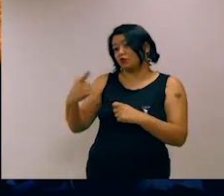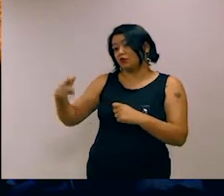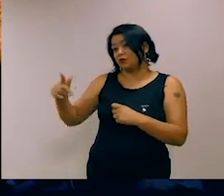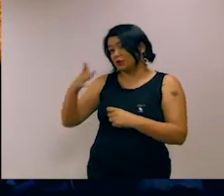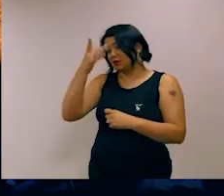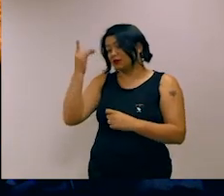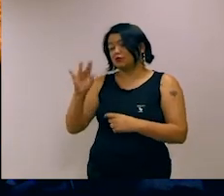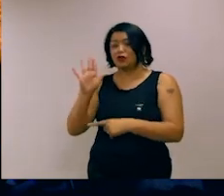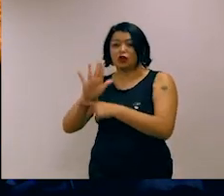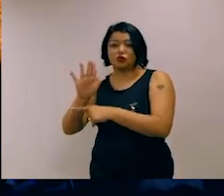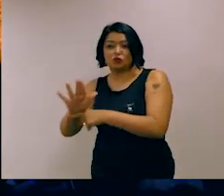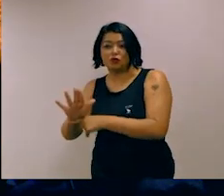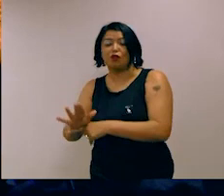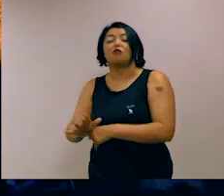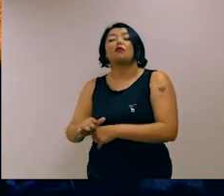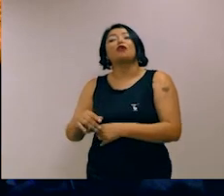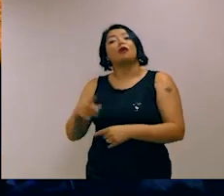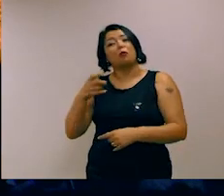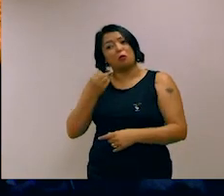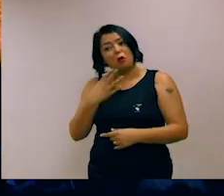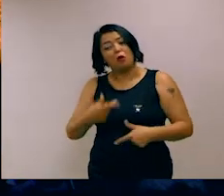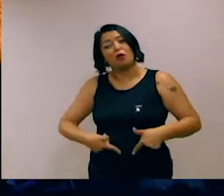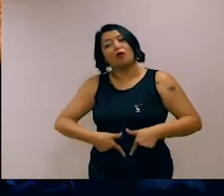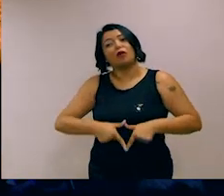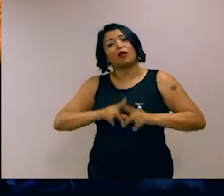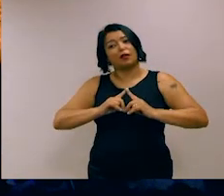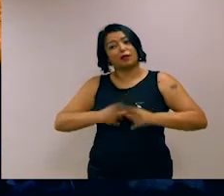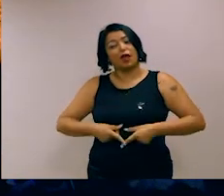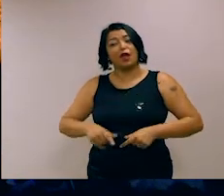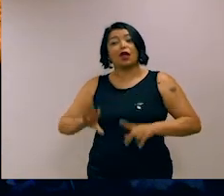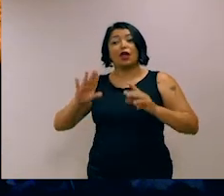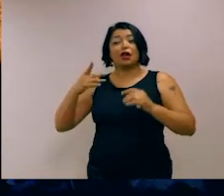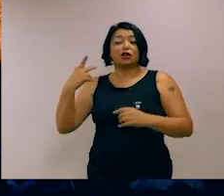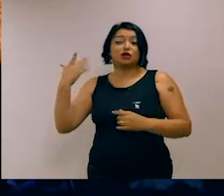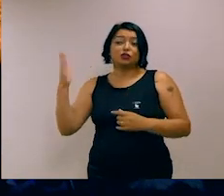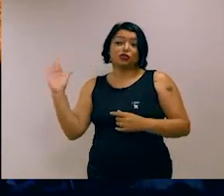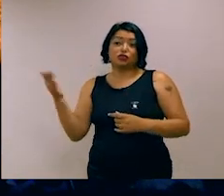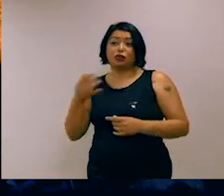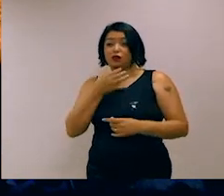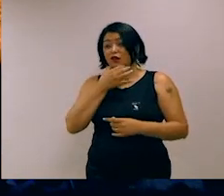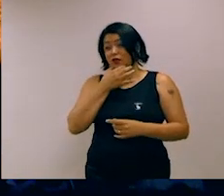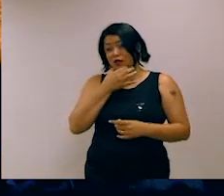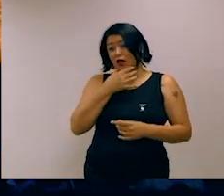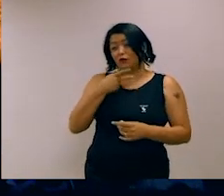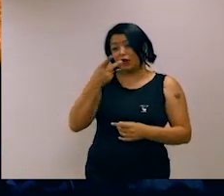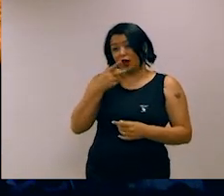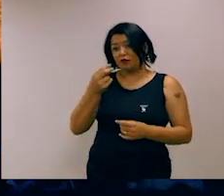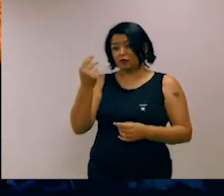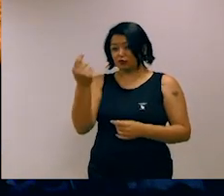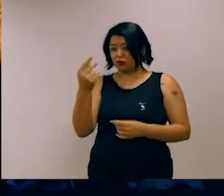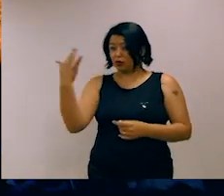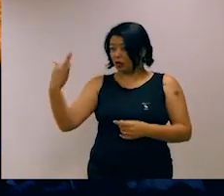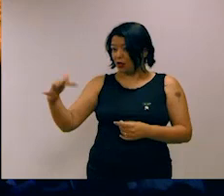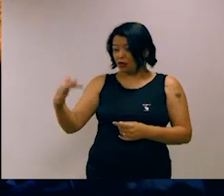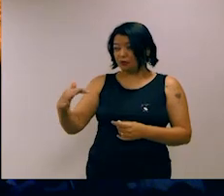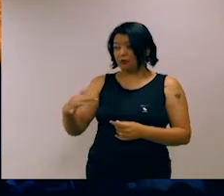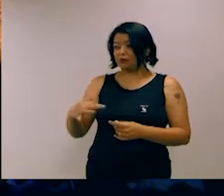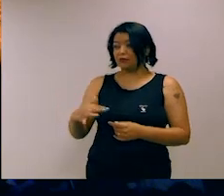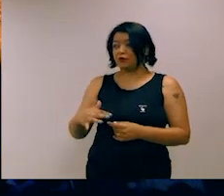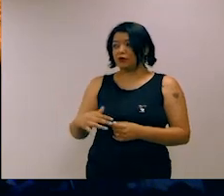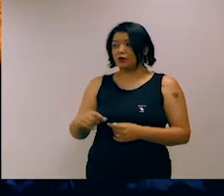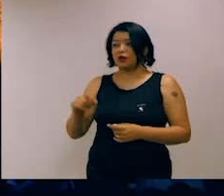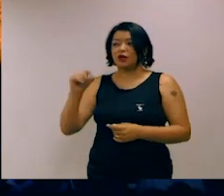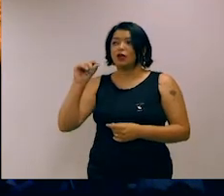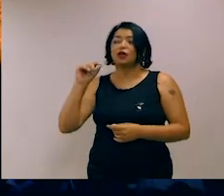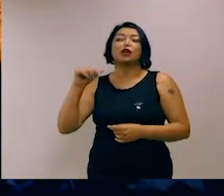told about the appointment cost worked better. So here in Brazil, maybe something else can work even better. So you